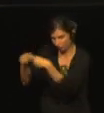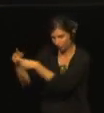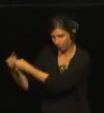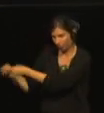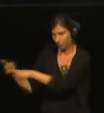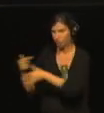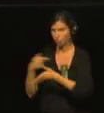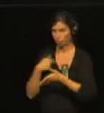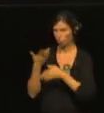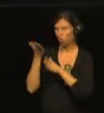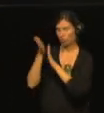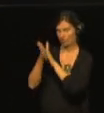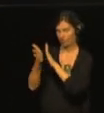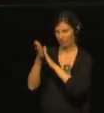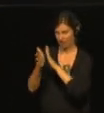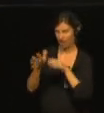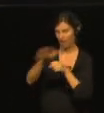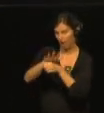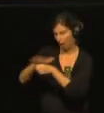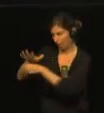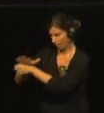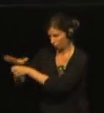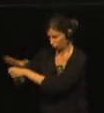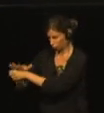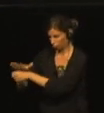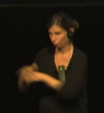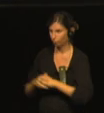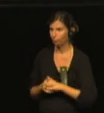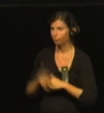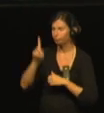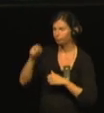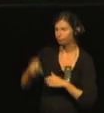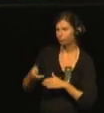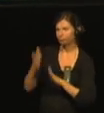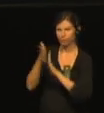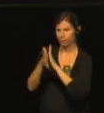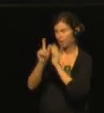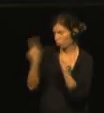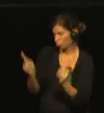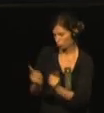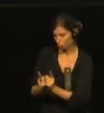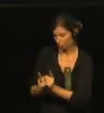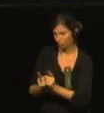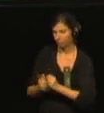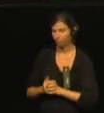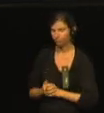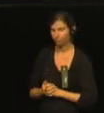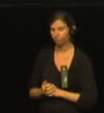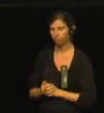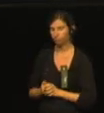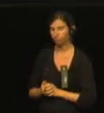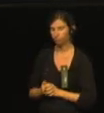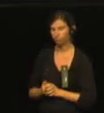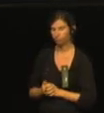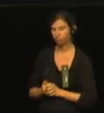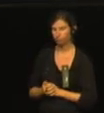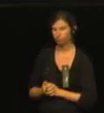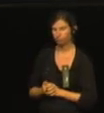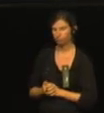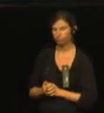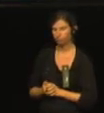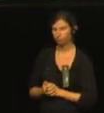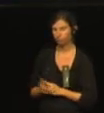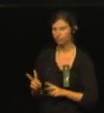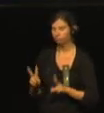domains, and I will give you a short explanation what you can think of with each domain. So